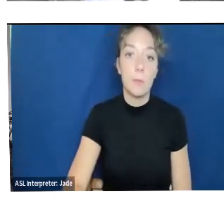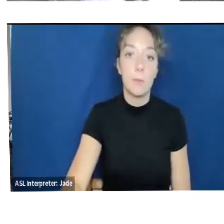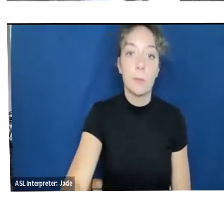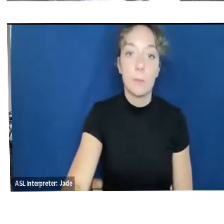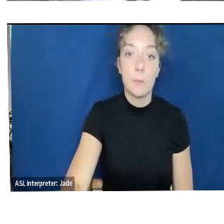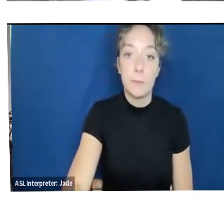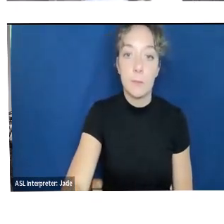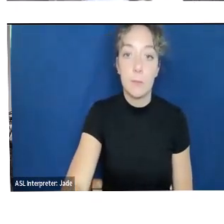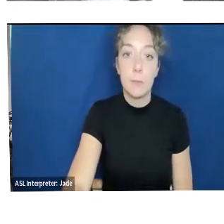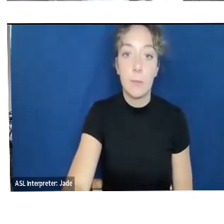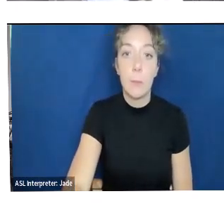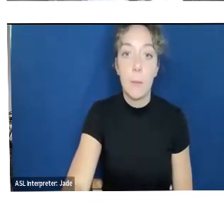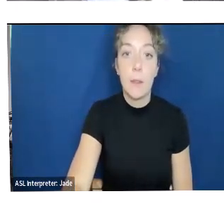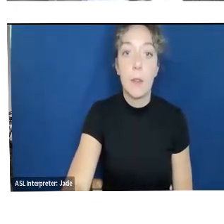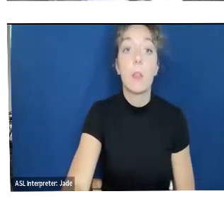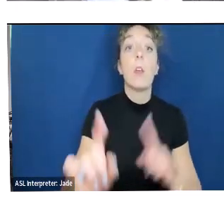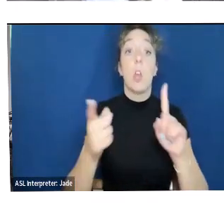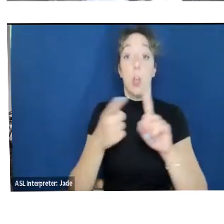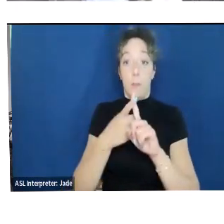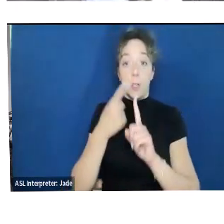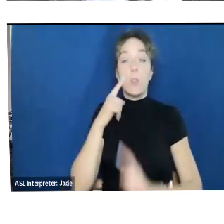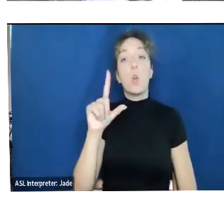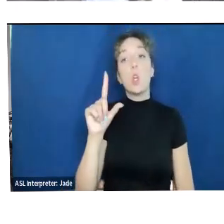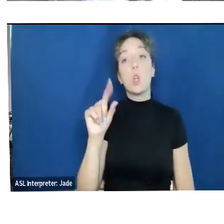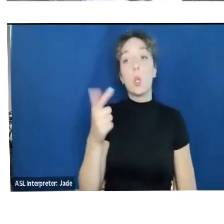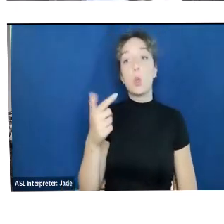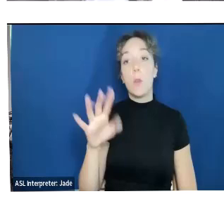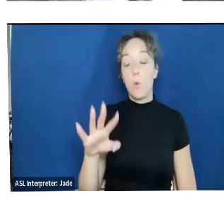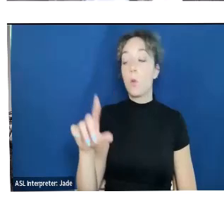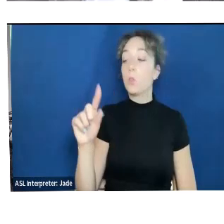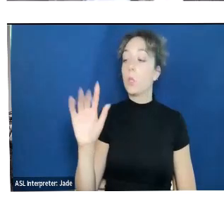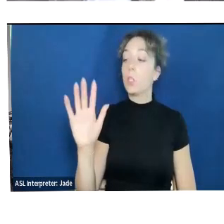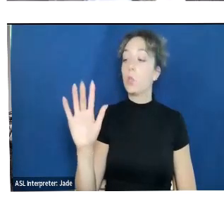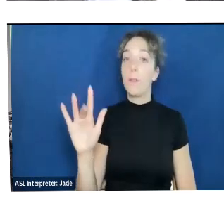First up, for our 24-25 EOY deadlines.